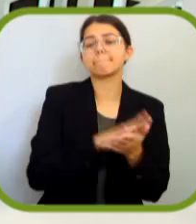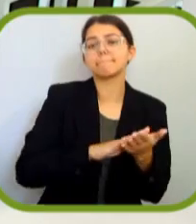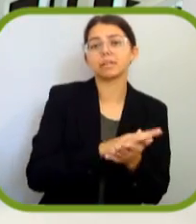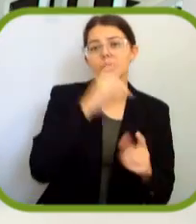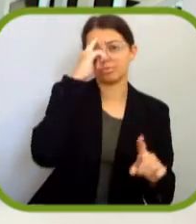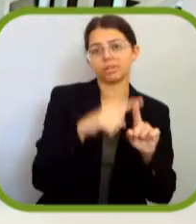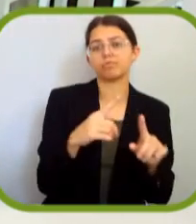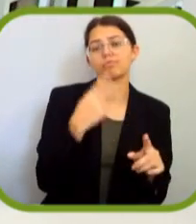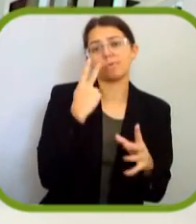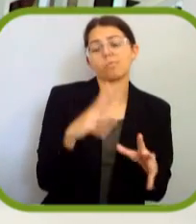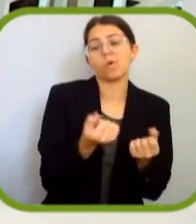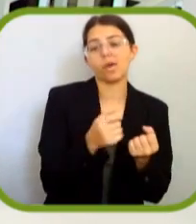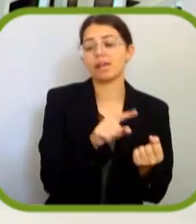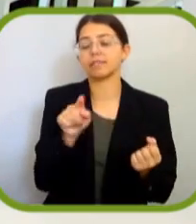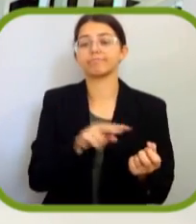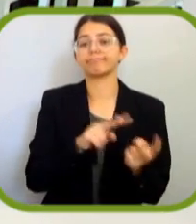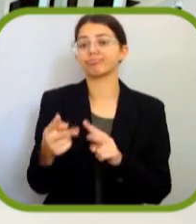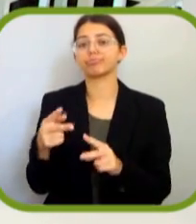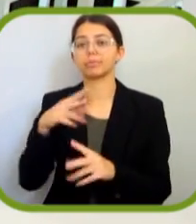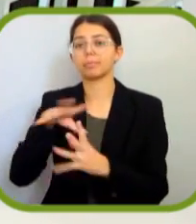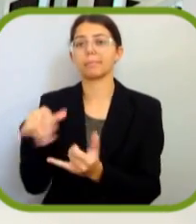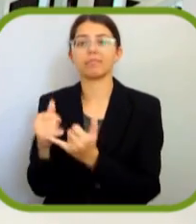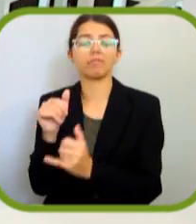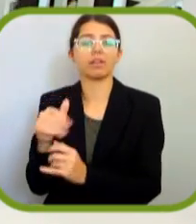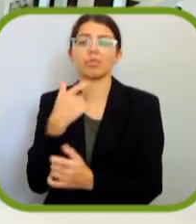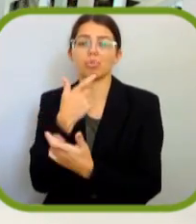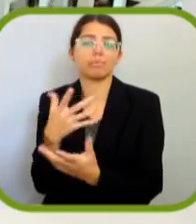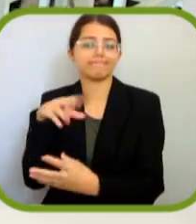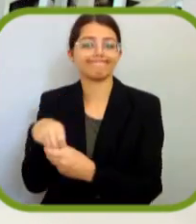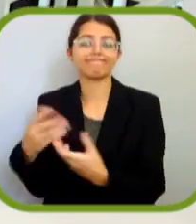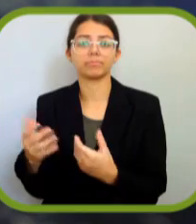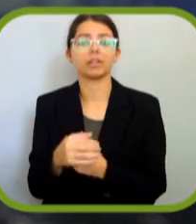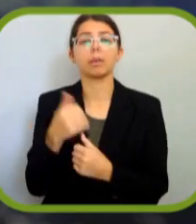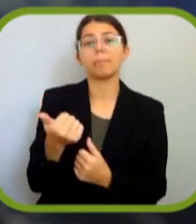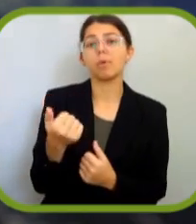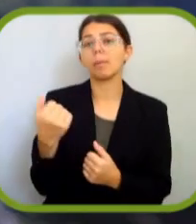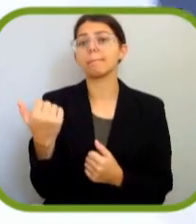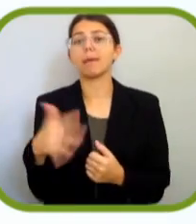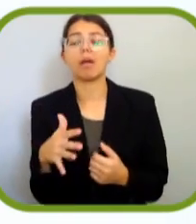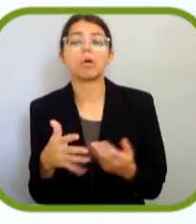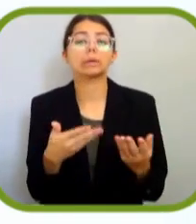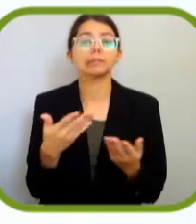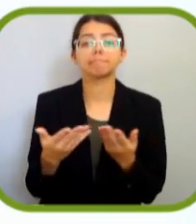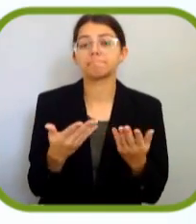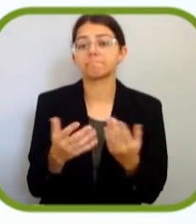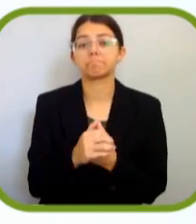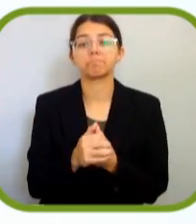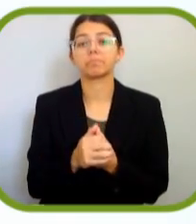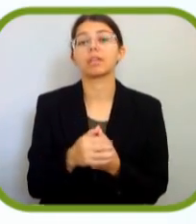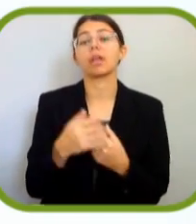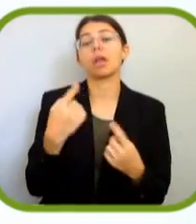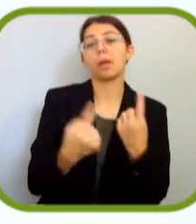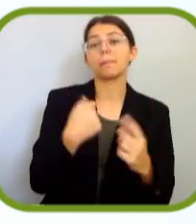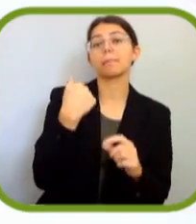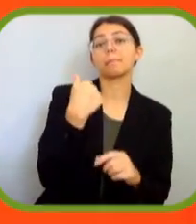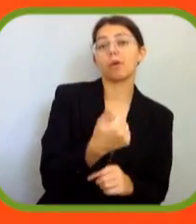alive. Everything else could be done in the metaverse. Is that a good thing or a bad thing? I think it'll be good for some, bad for